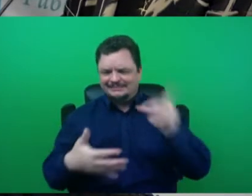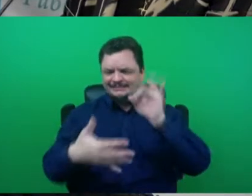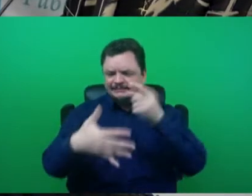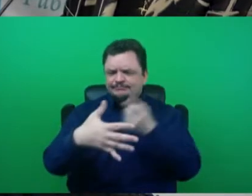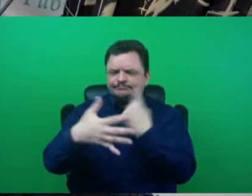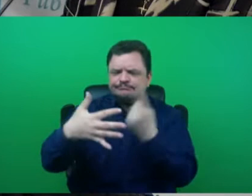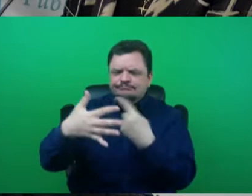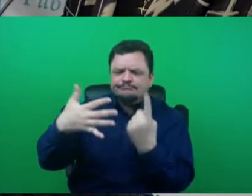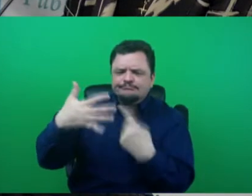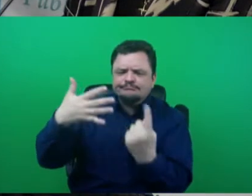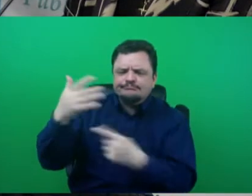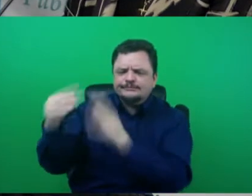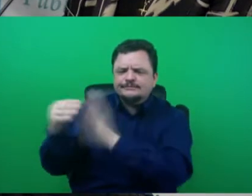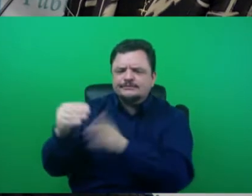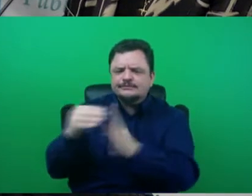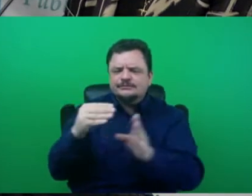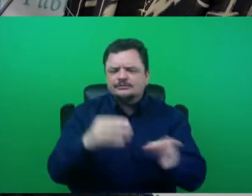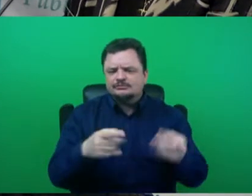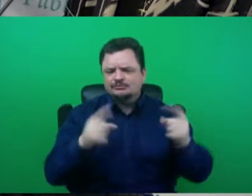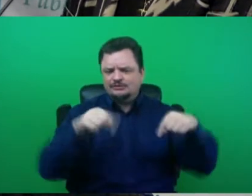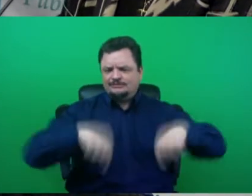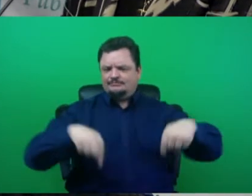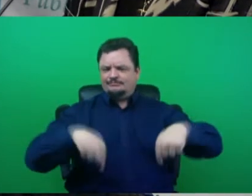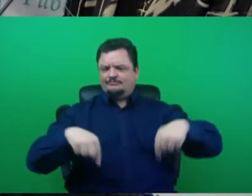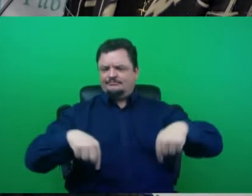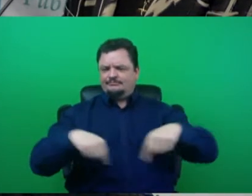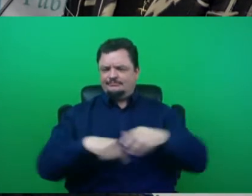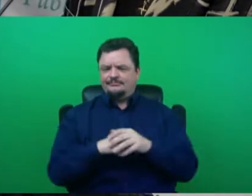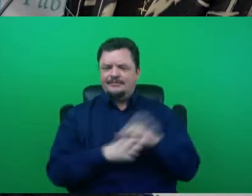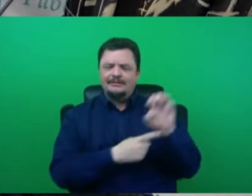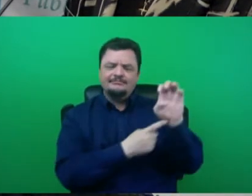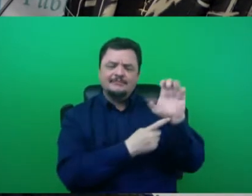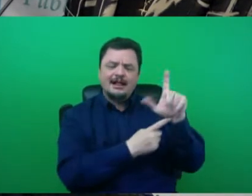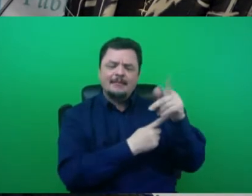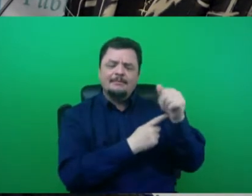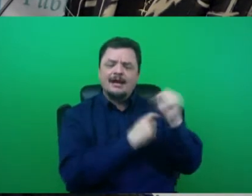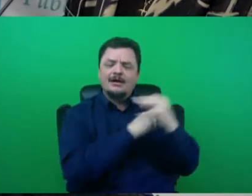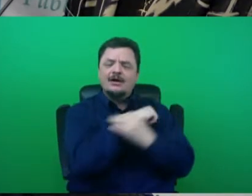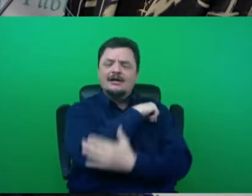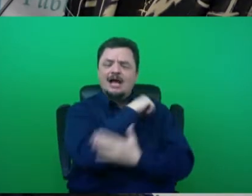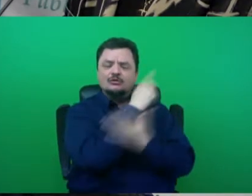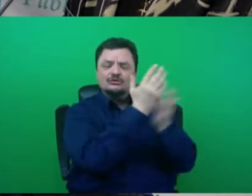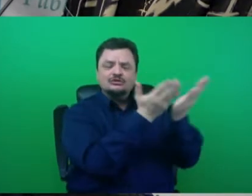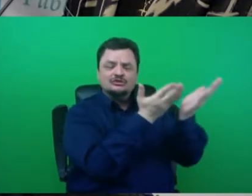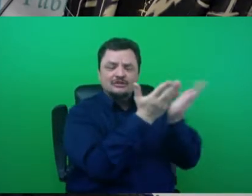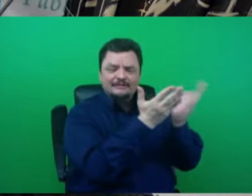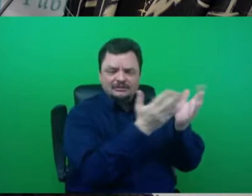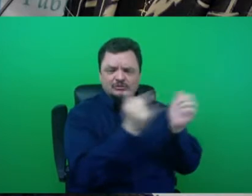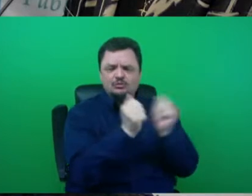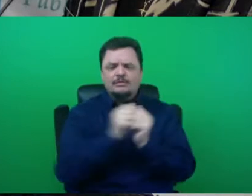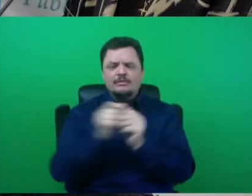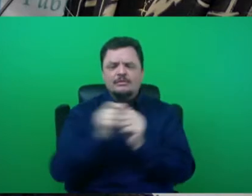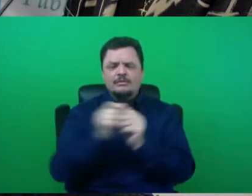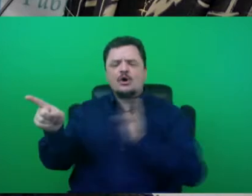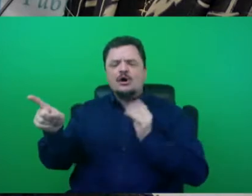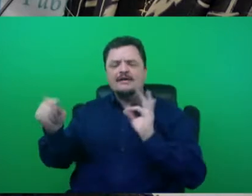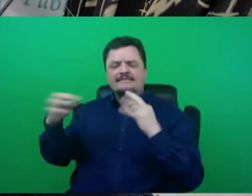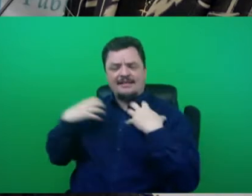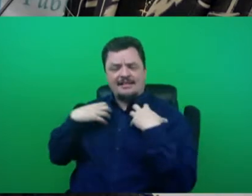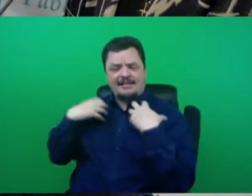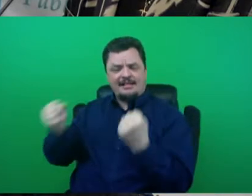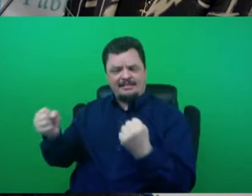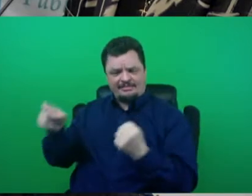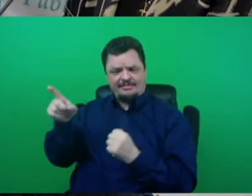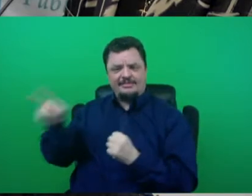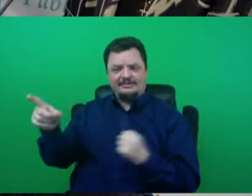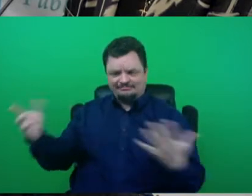Paso County Services in early 2013, the accreditation of our health department through the Public Health Accreditation Board,